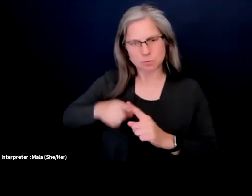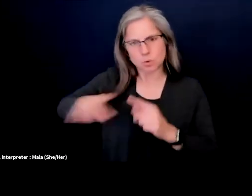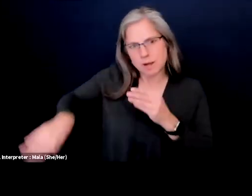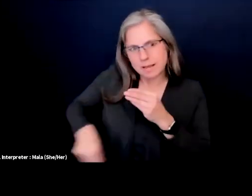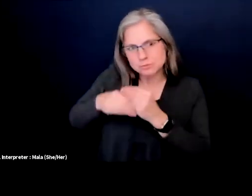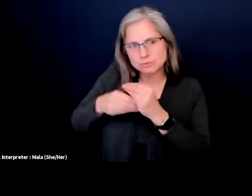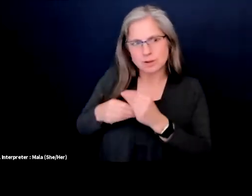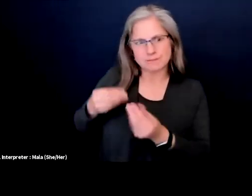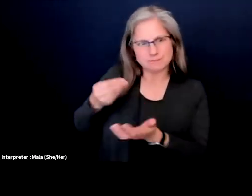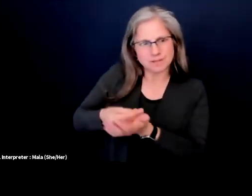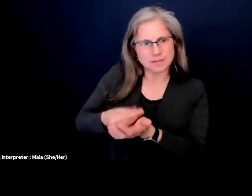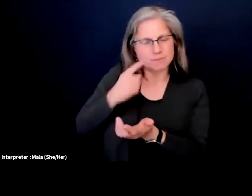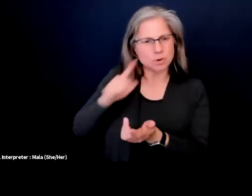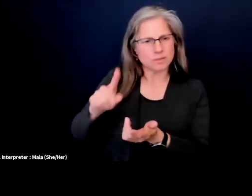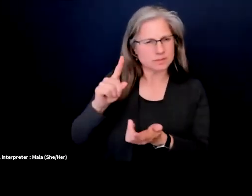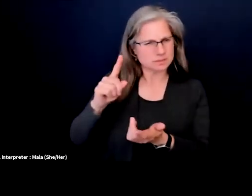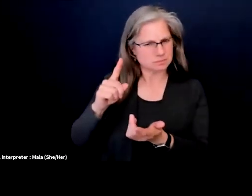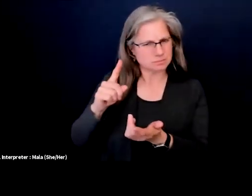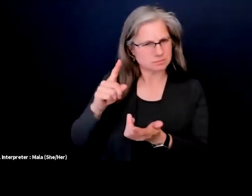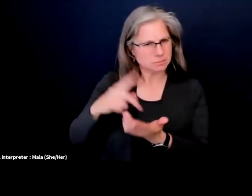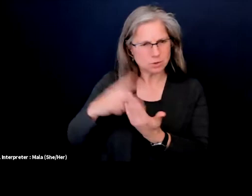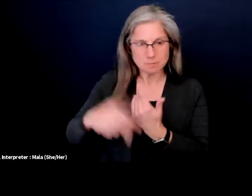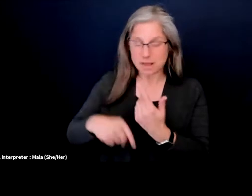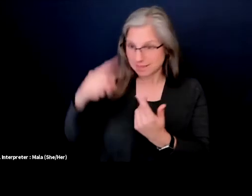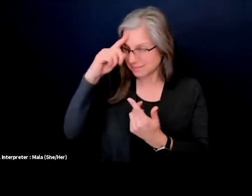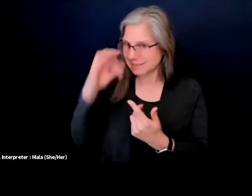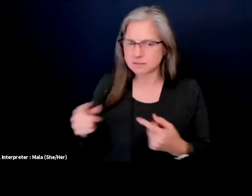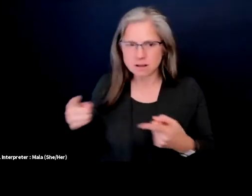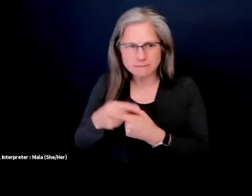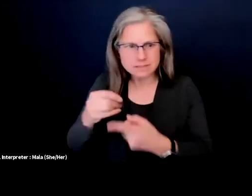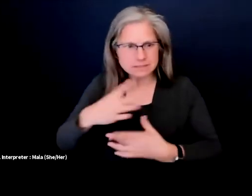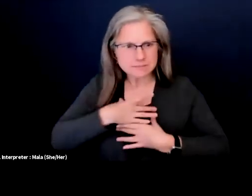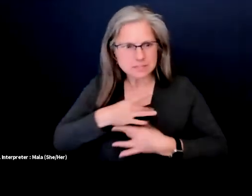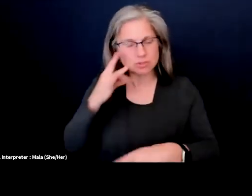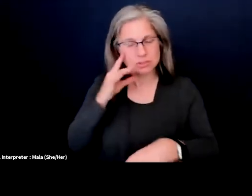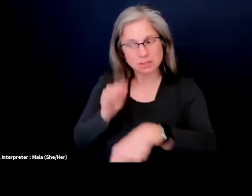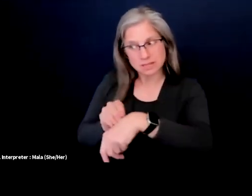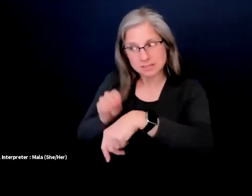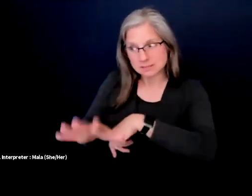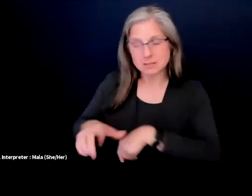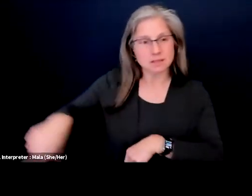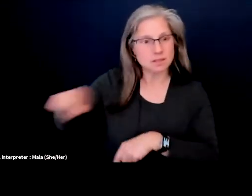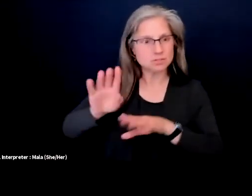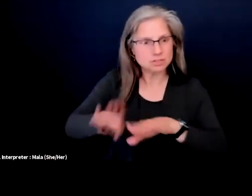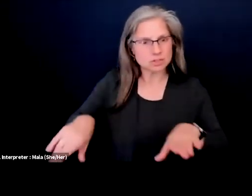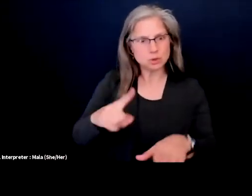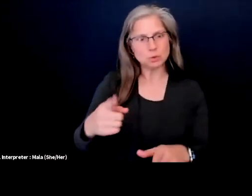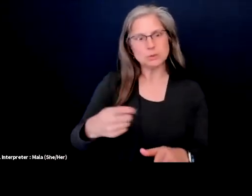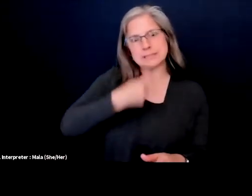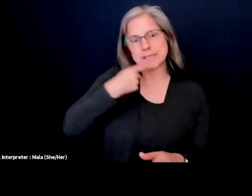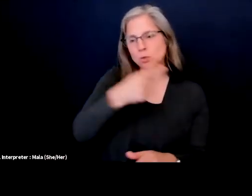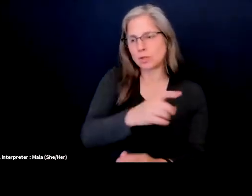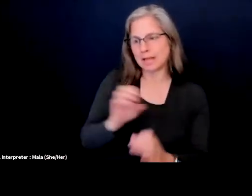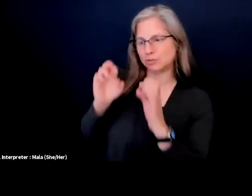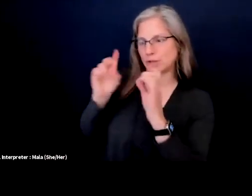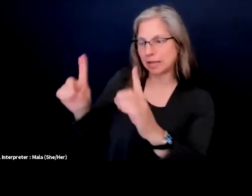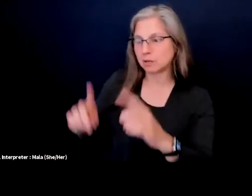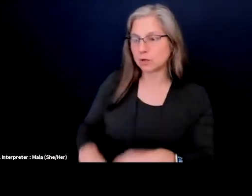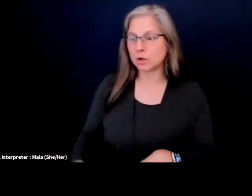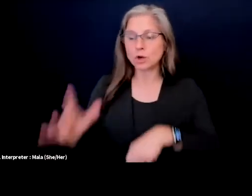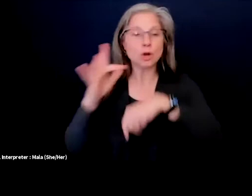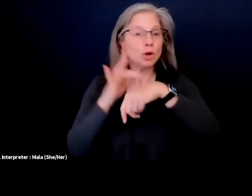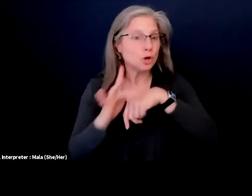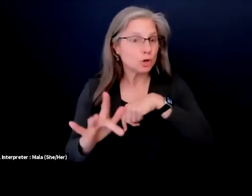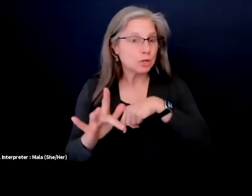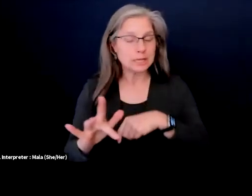this new program. What a conflict of interest affecting the children you claim to educate. It has been proven that early immersion